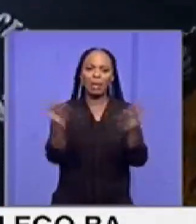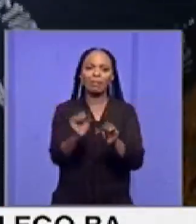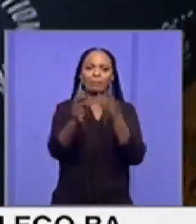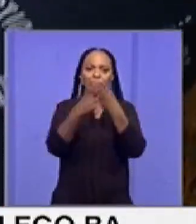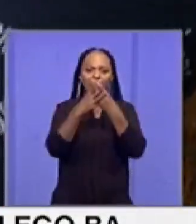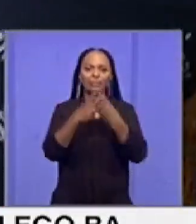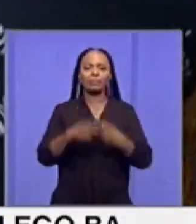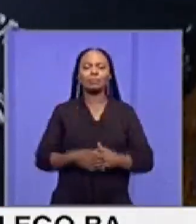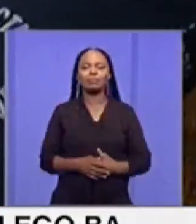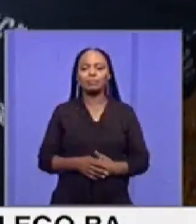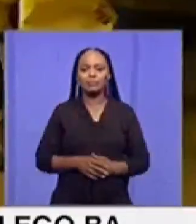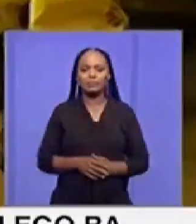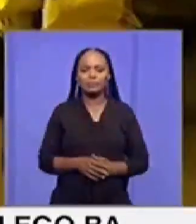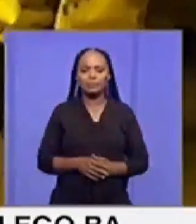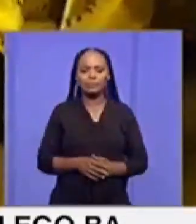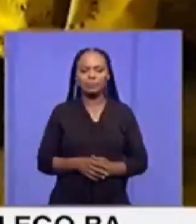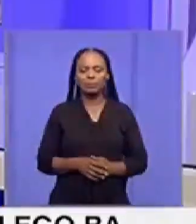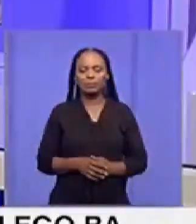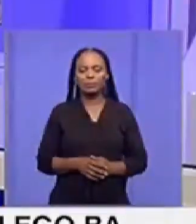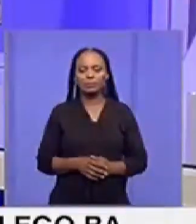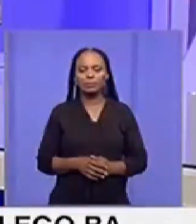kgolegong.